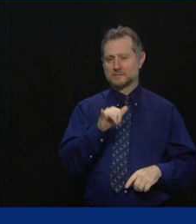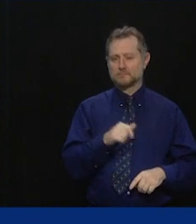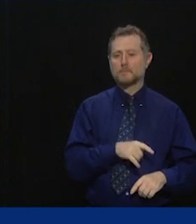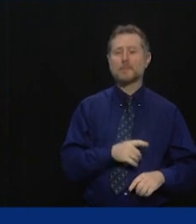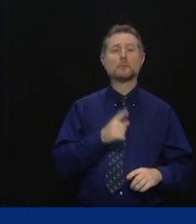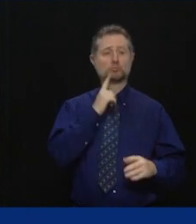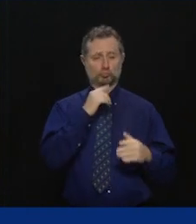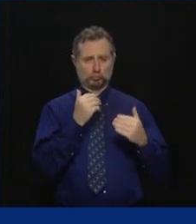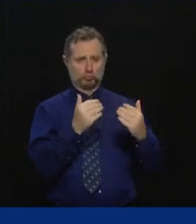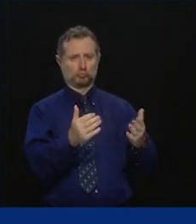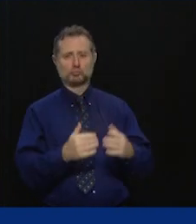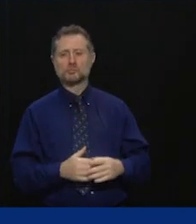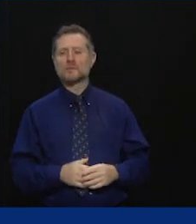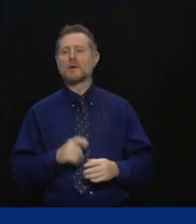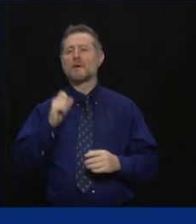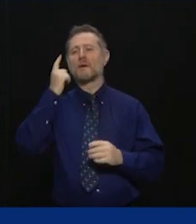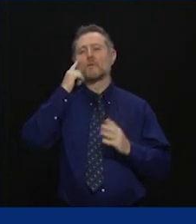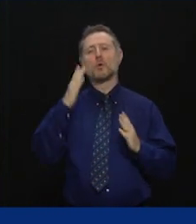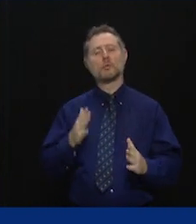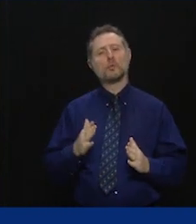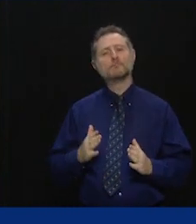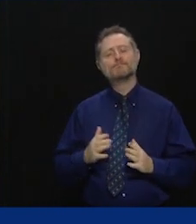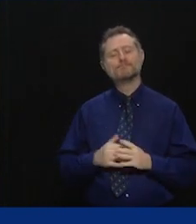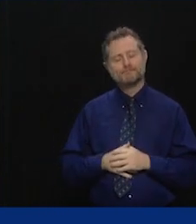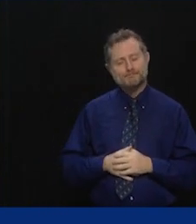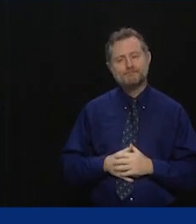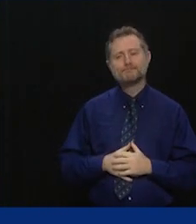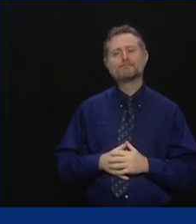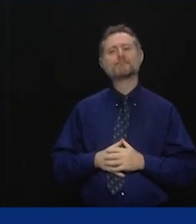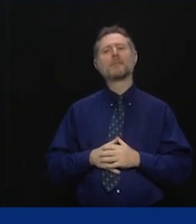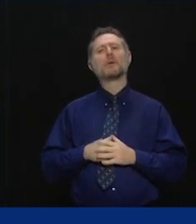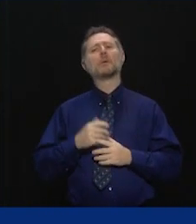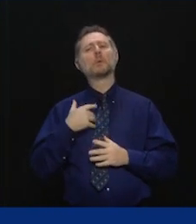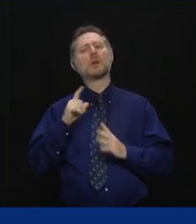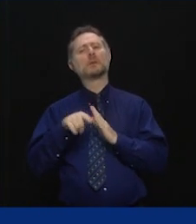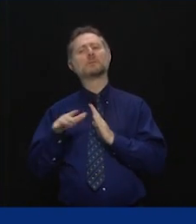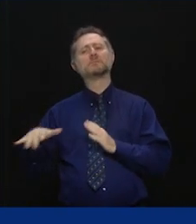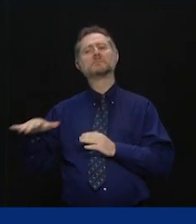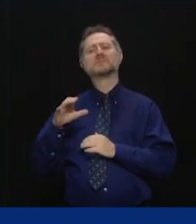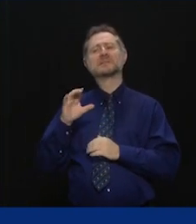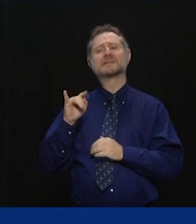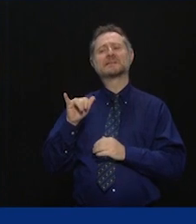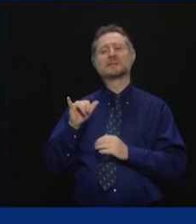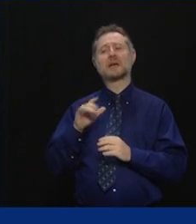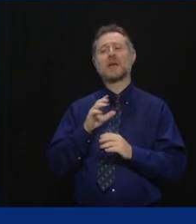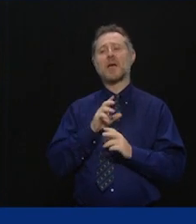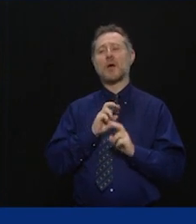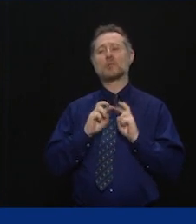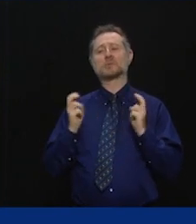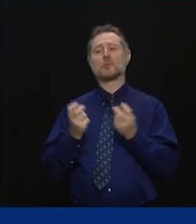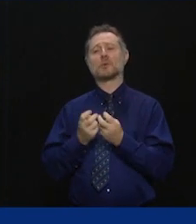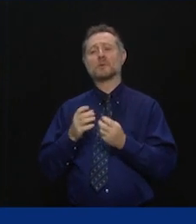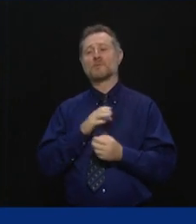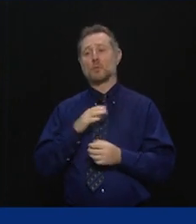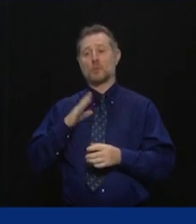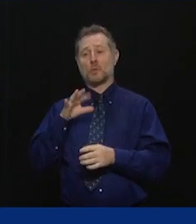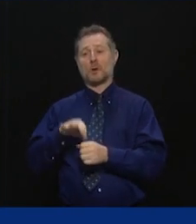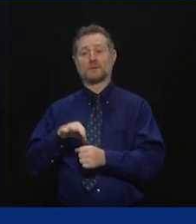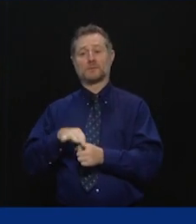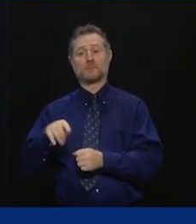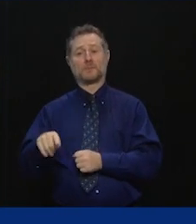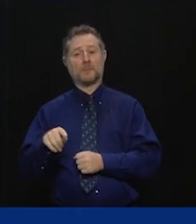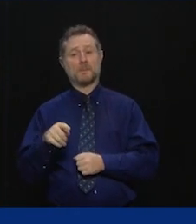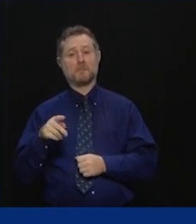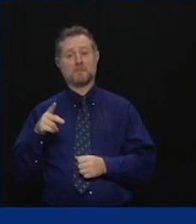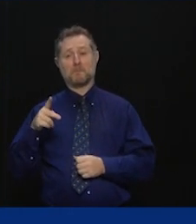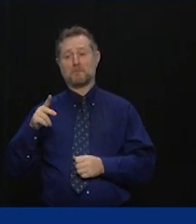Hello. Today, or later today, the City Council is going to be voting on a package of bills that would provide minimum